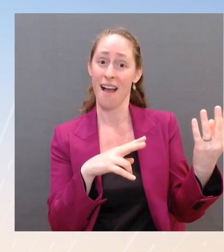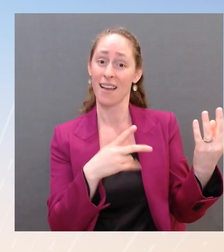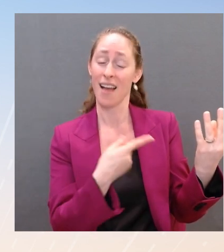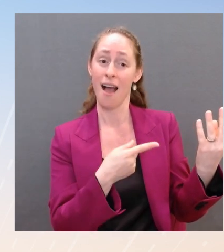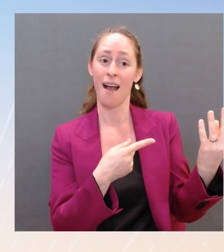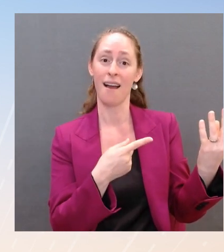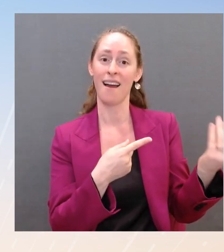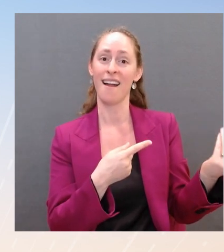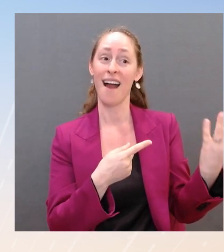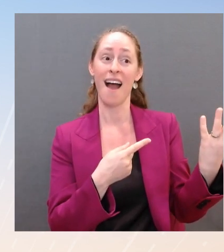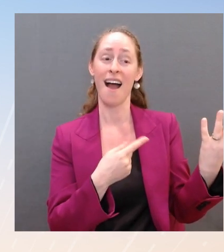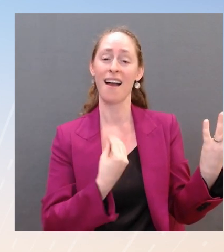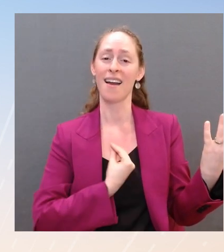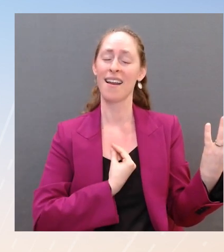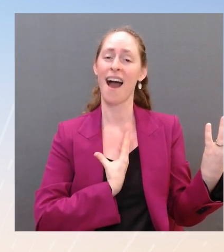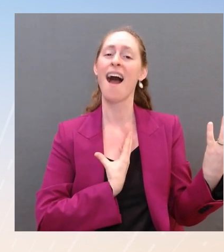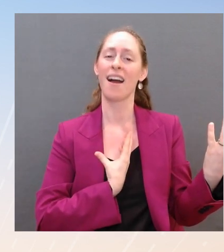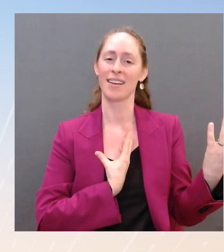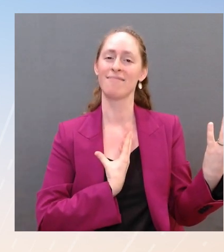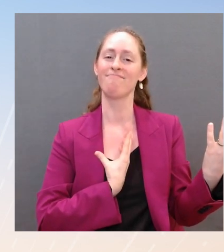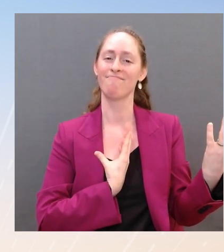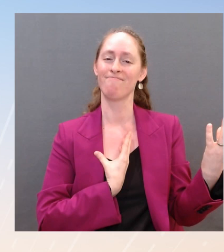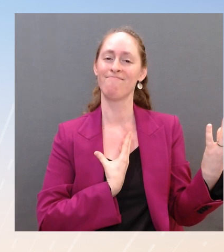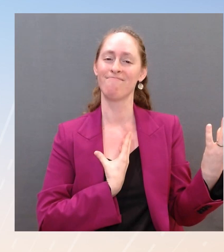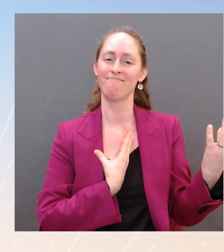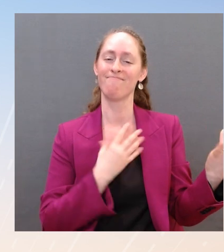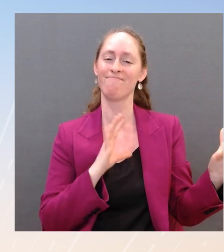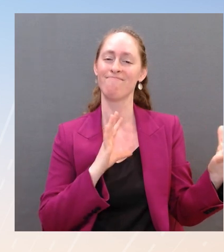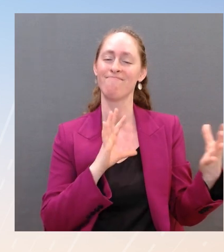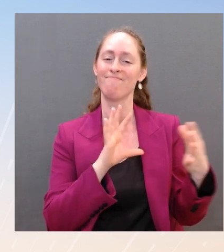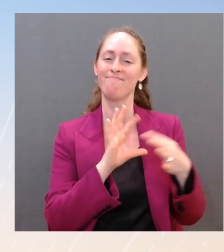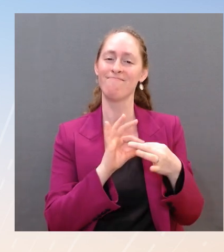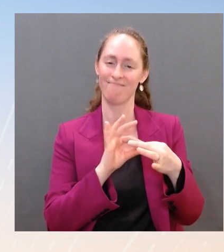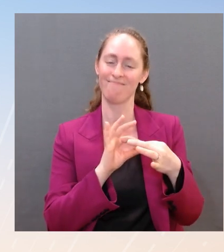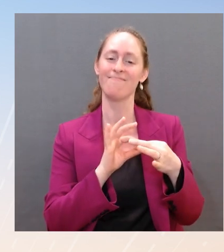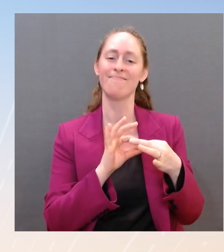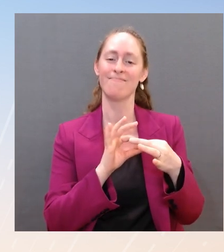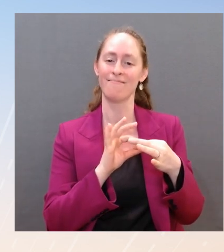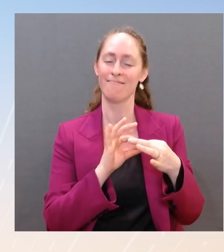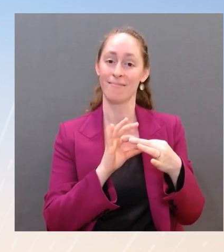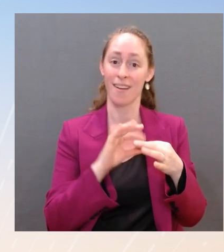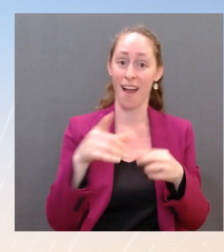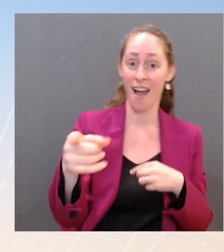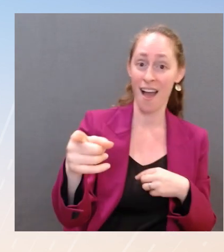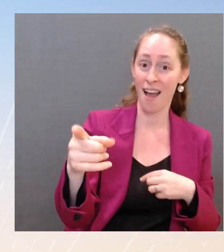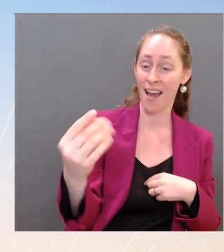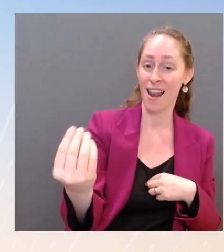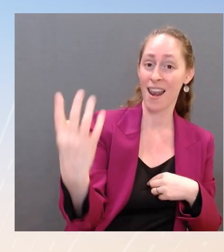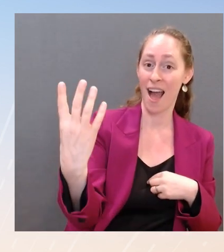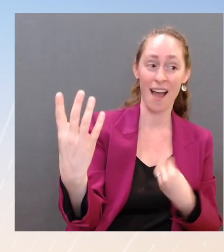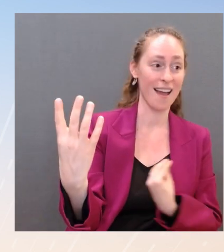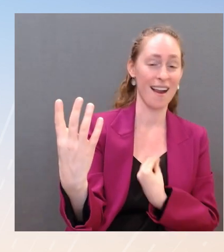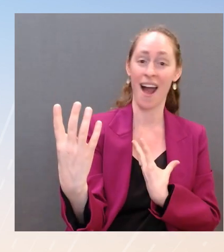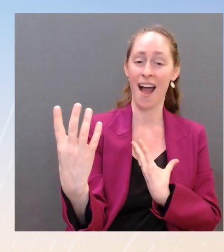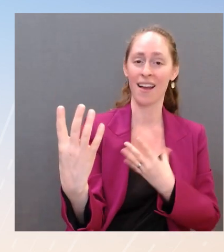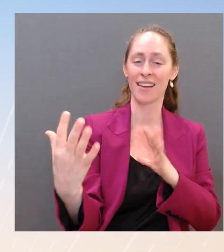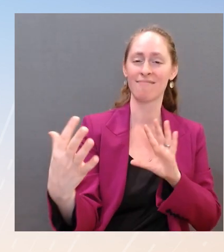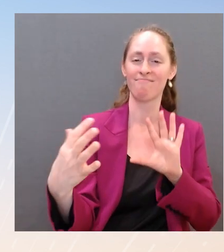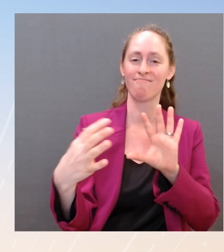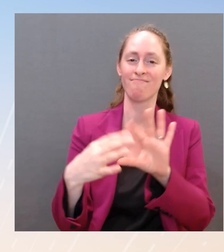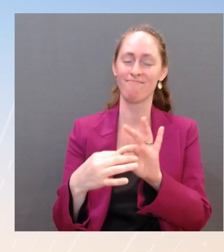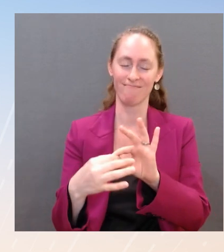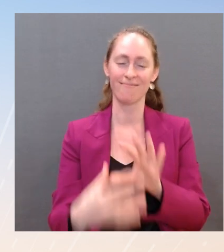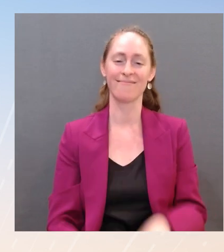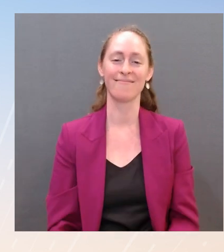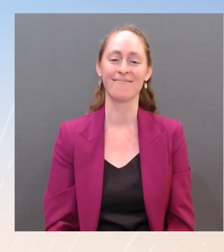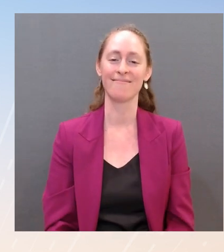that illumination in each one of you. So I want you to keep showing up for each other.